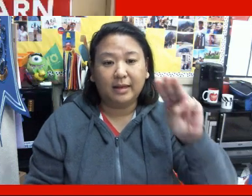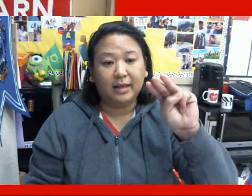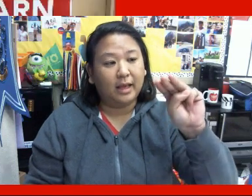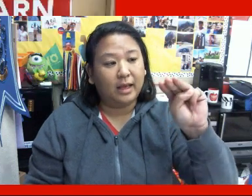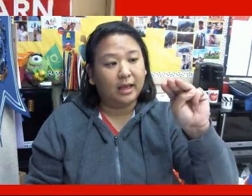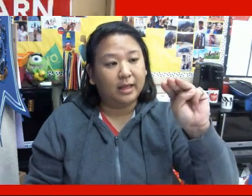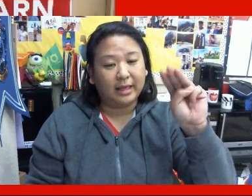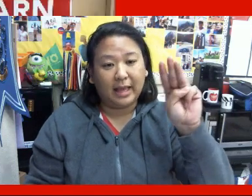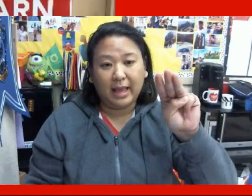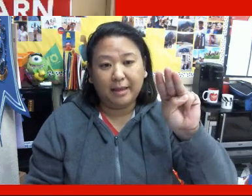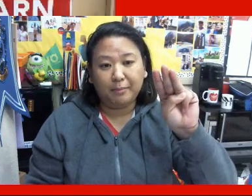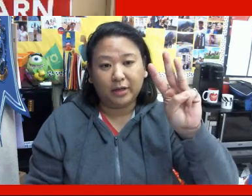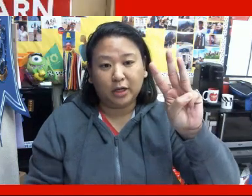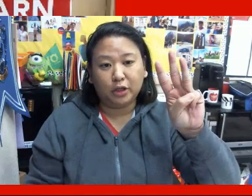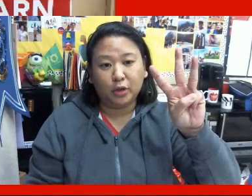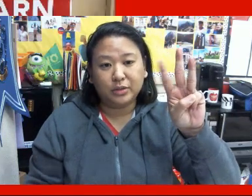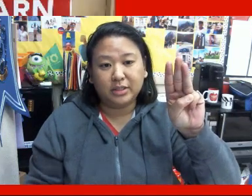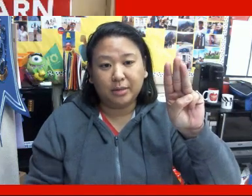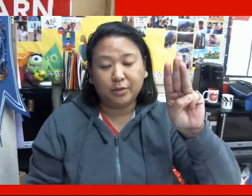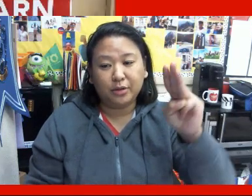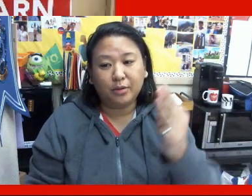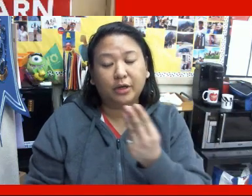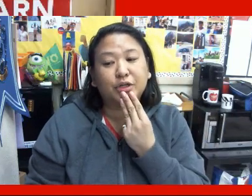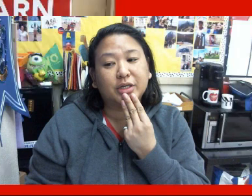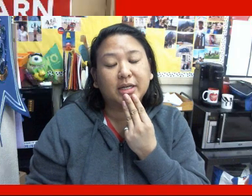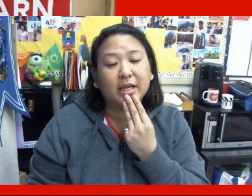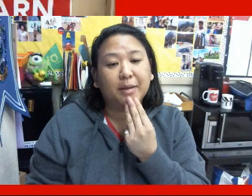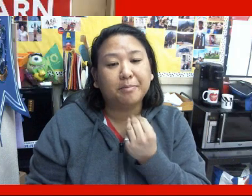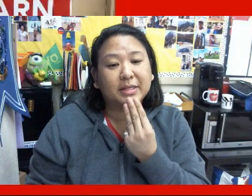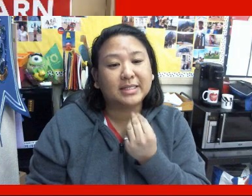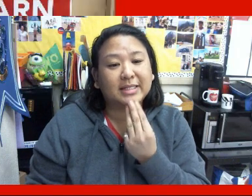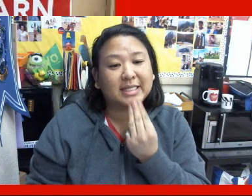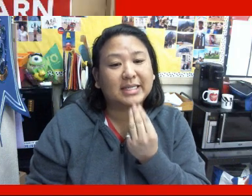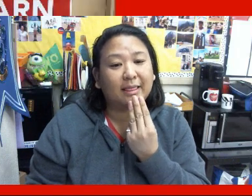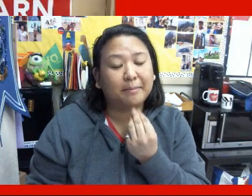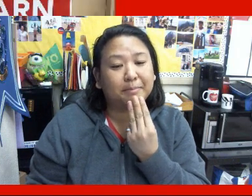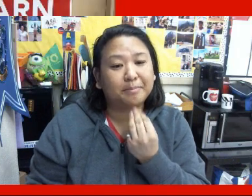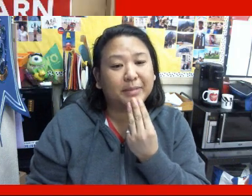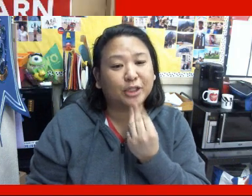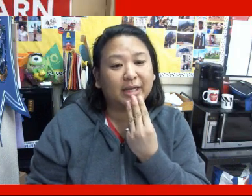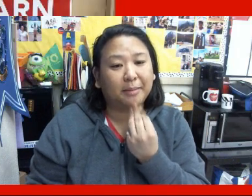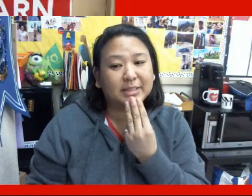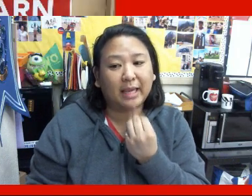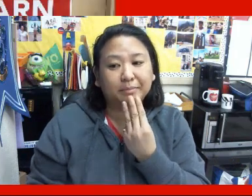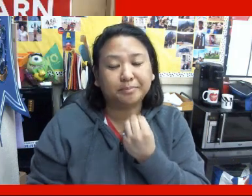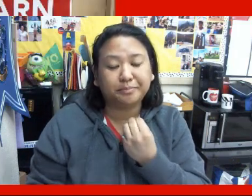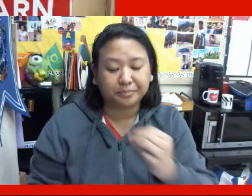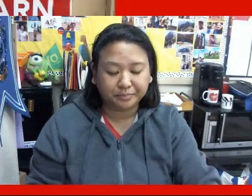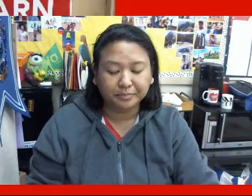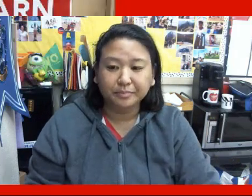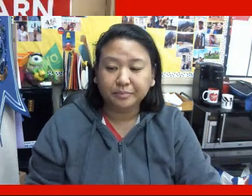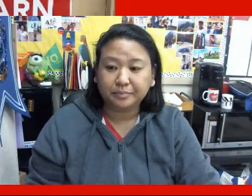And then like an M or like a closed W on your chin, Mrs. Gastelum. That's her name sign.